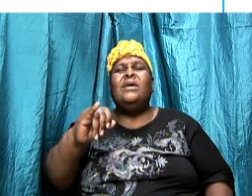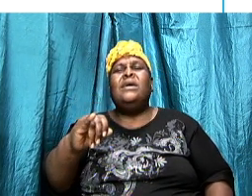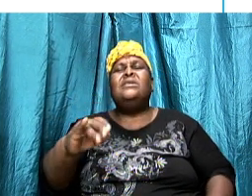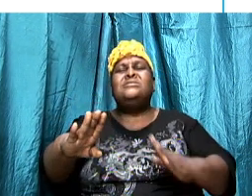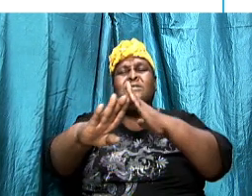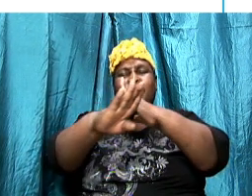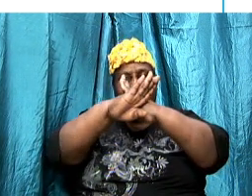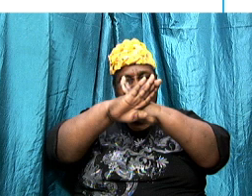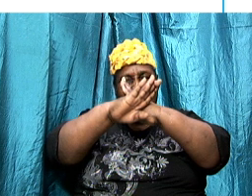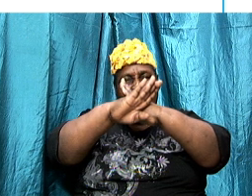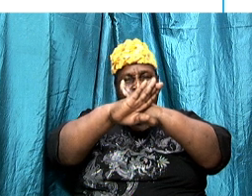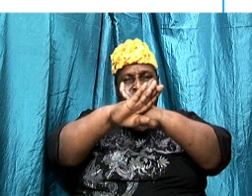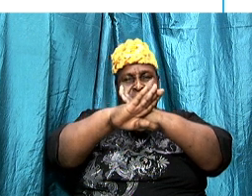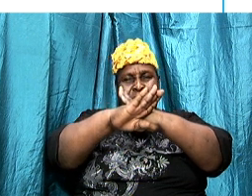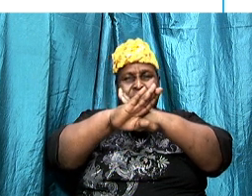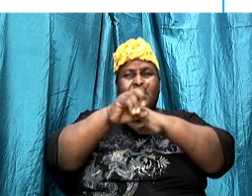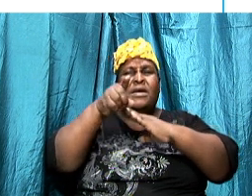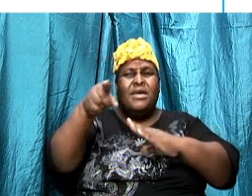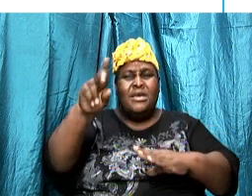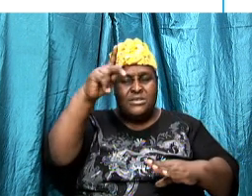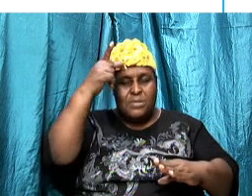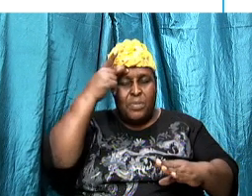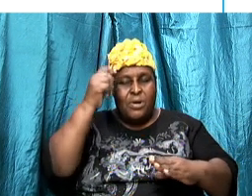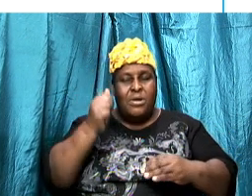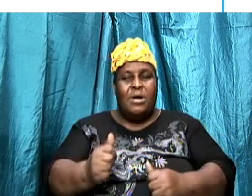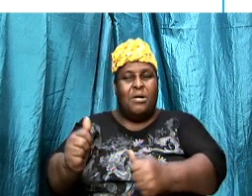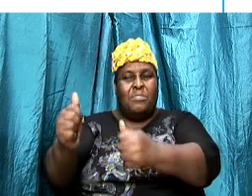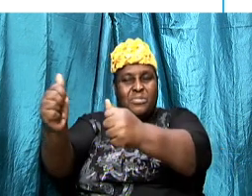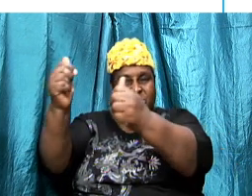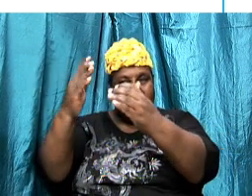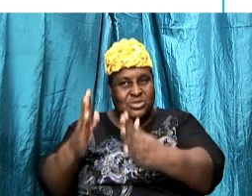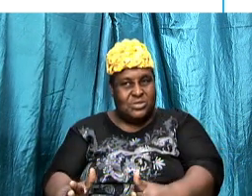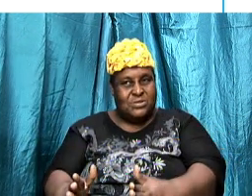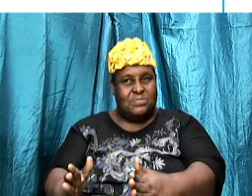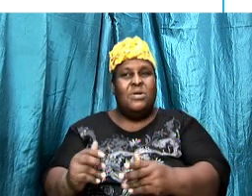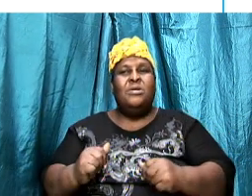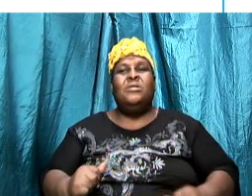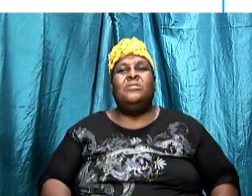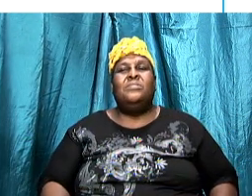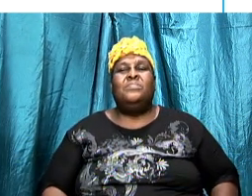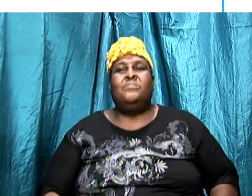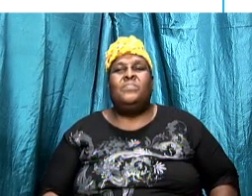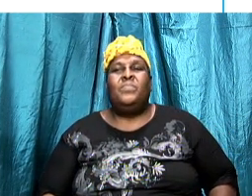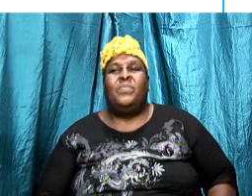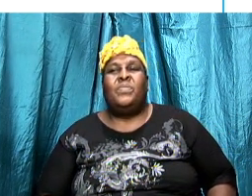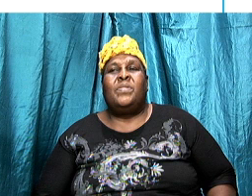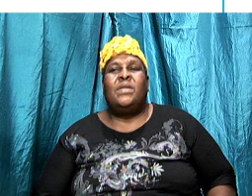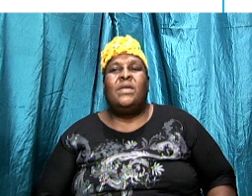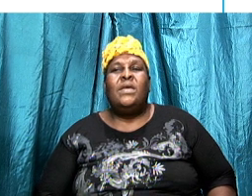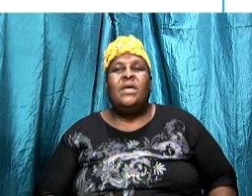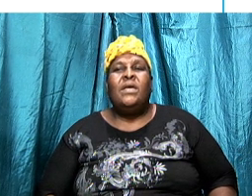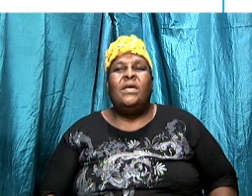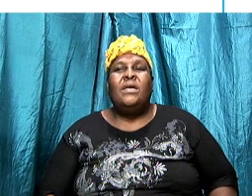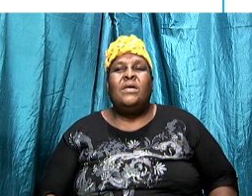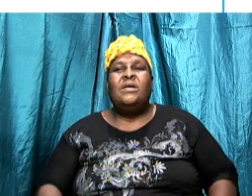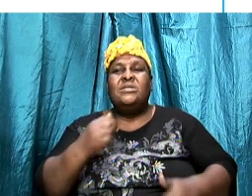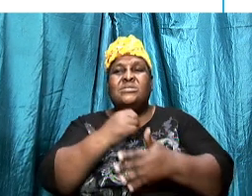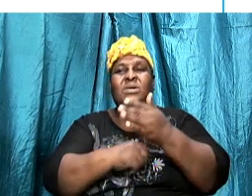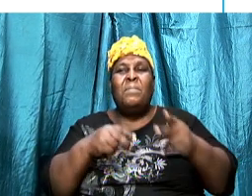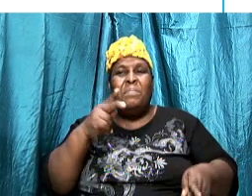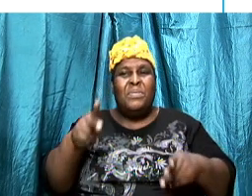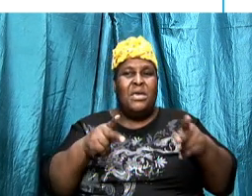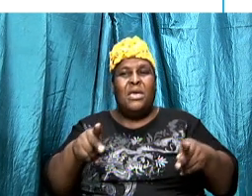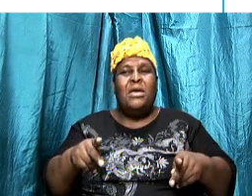his apostleship, right? And Paul is defending his apostleship because there were some persons